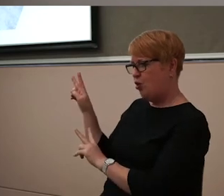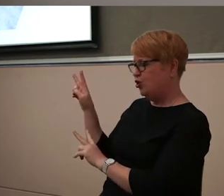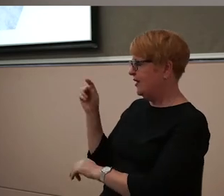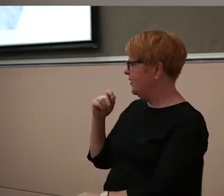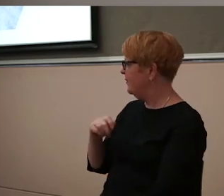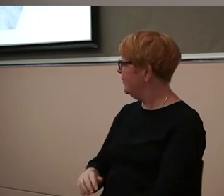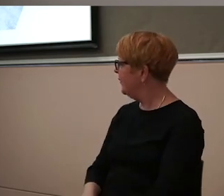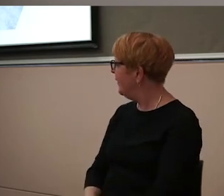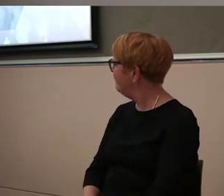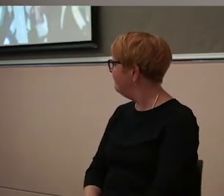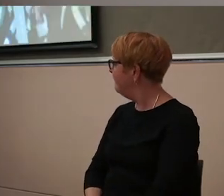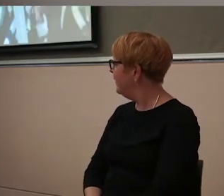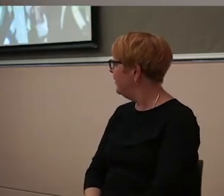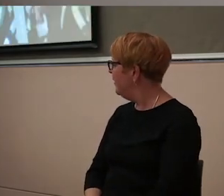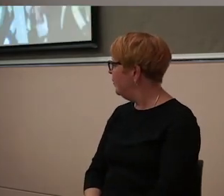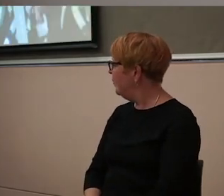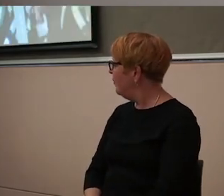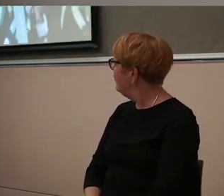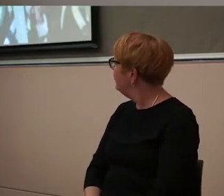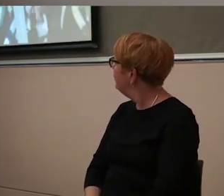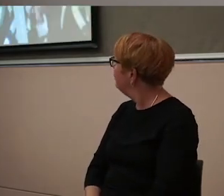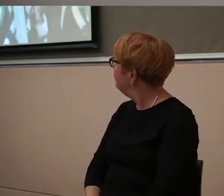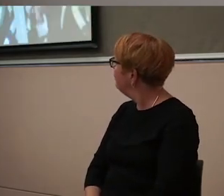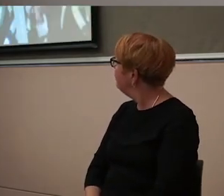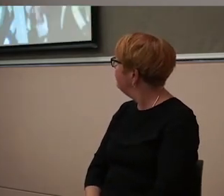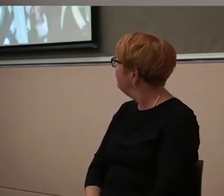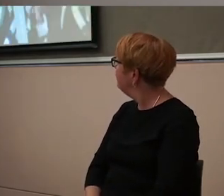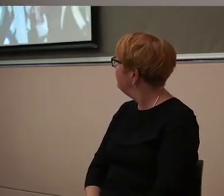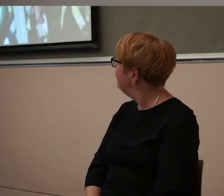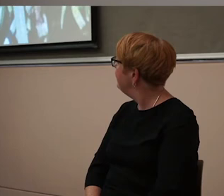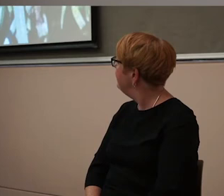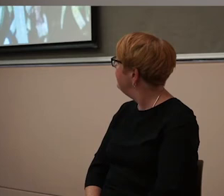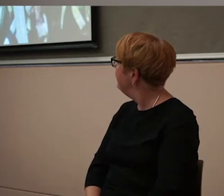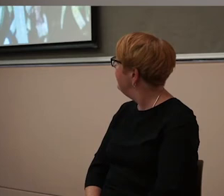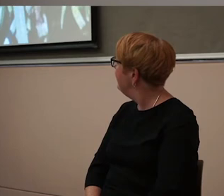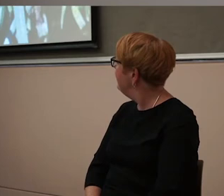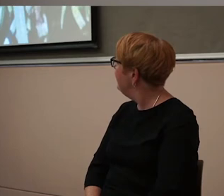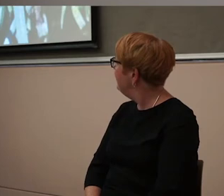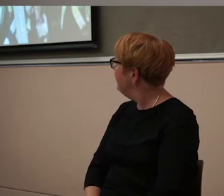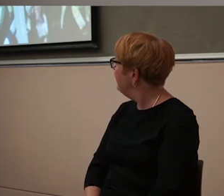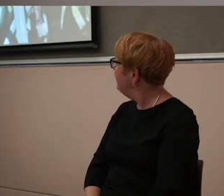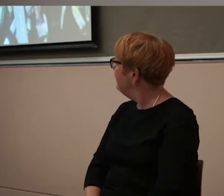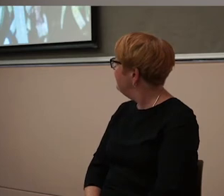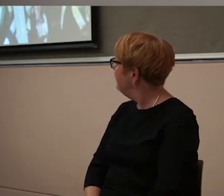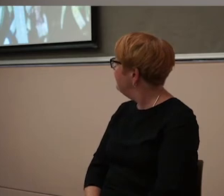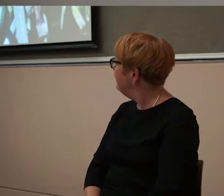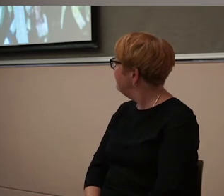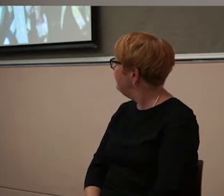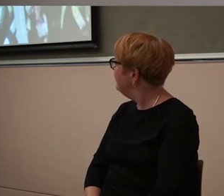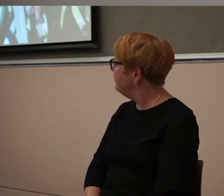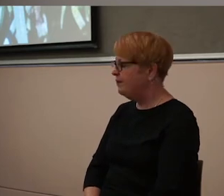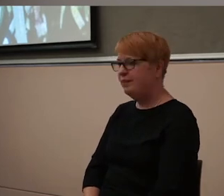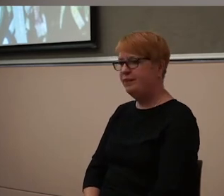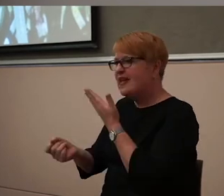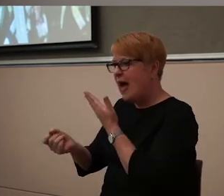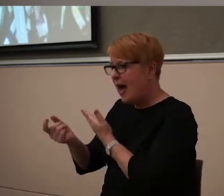isn't there some kind of like cycle? There's like a rule of how many people you can have in your life or something. Anyway, I think I've reached my max. I think I'm still